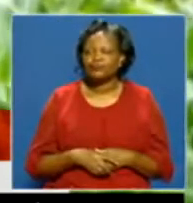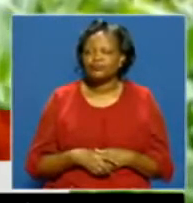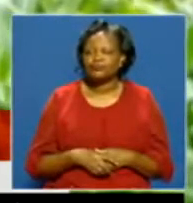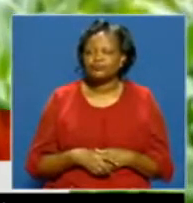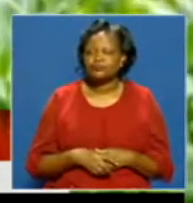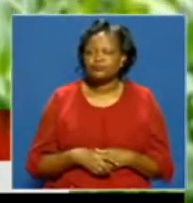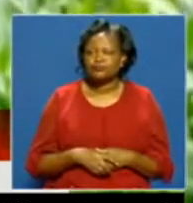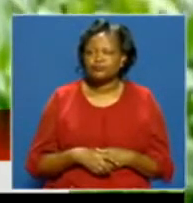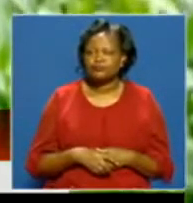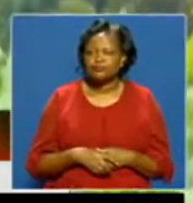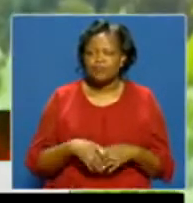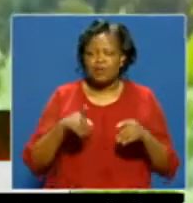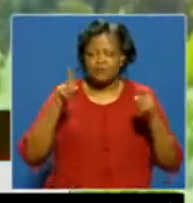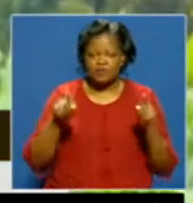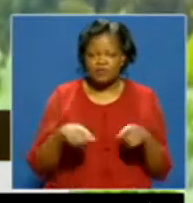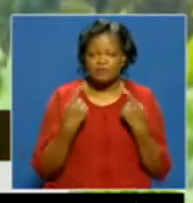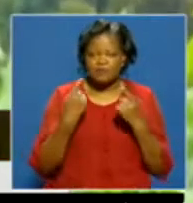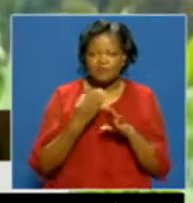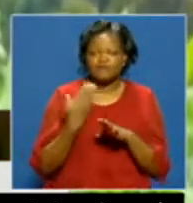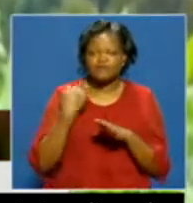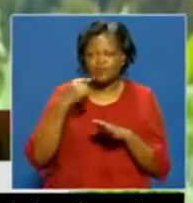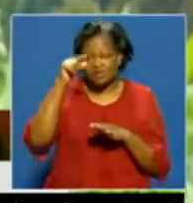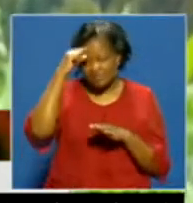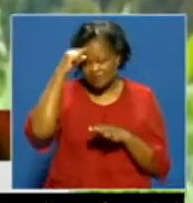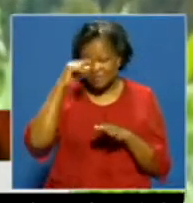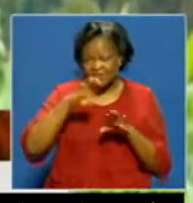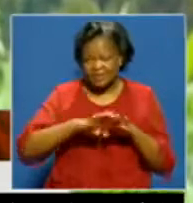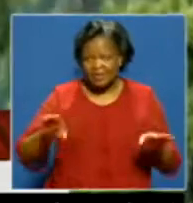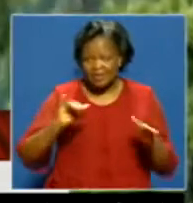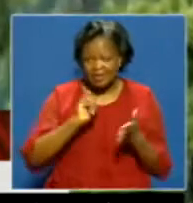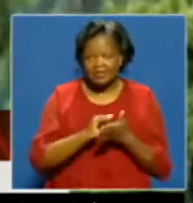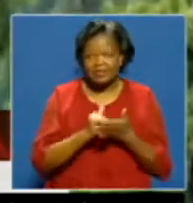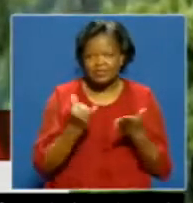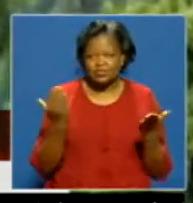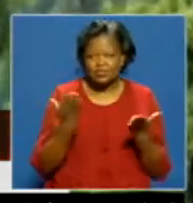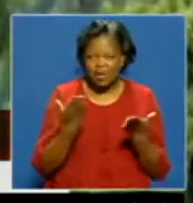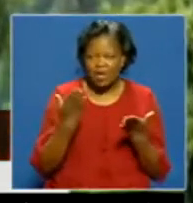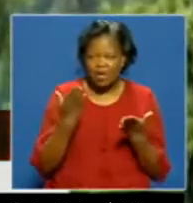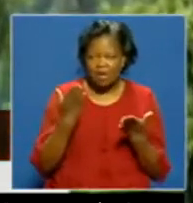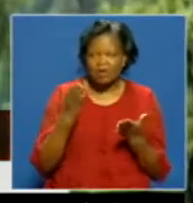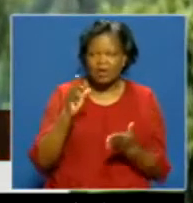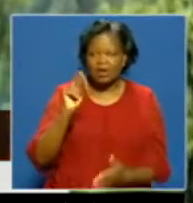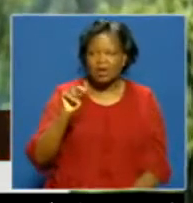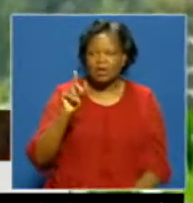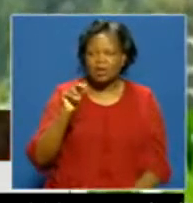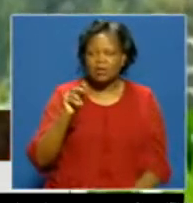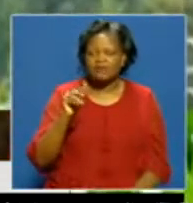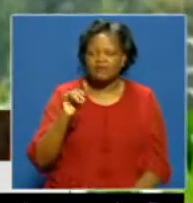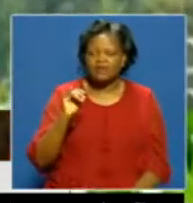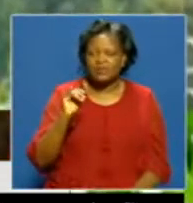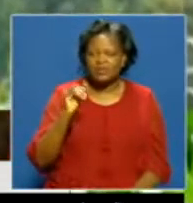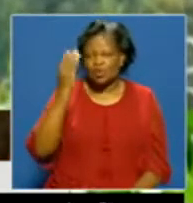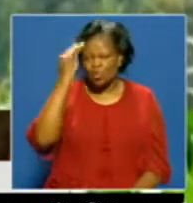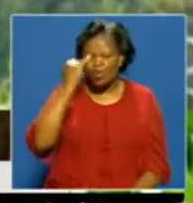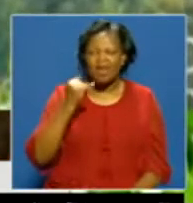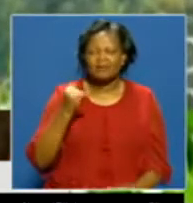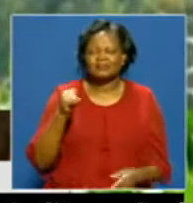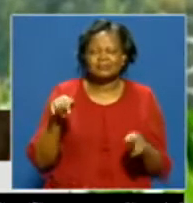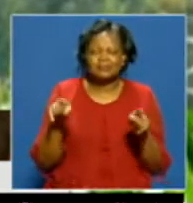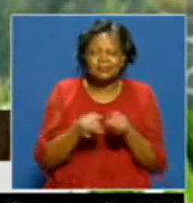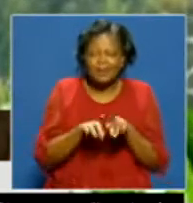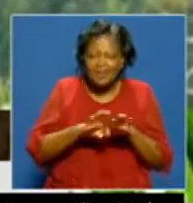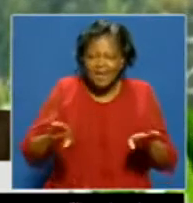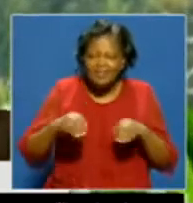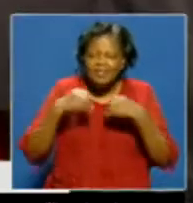Have clashed over the former government land that is located in the Bibi area of Naivasha due to double allocation and lack of